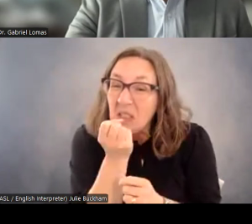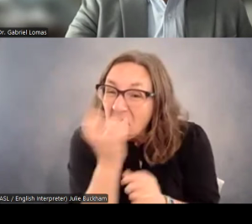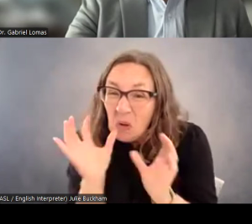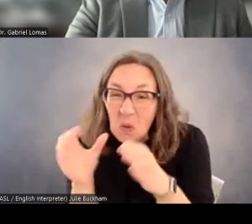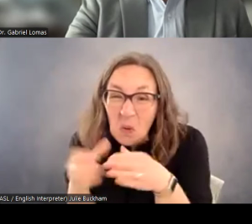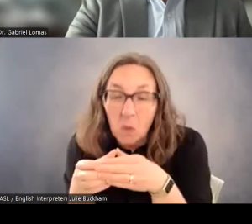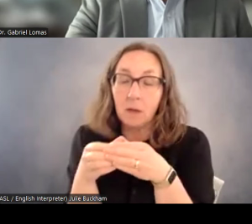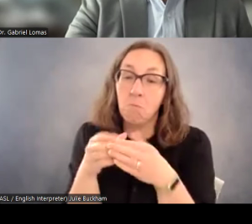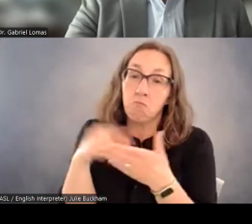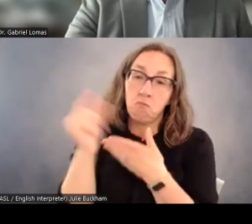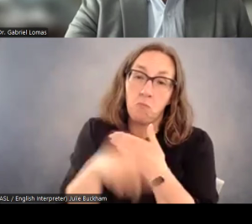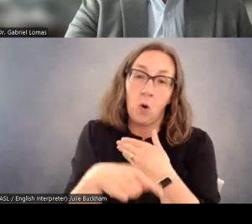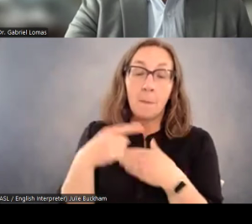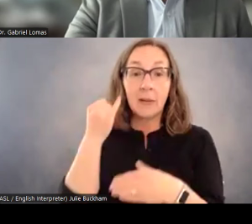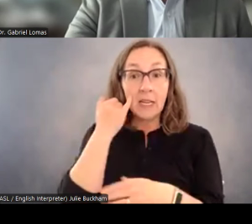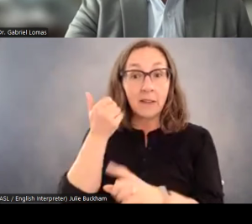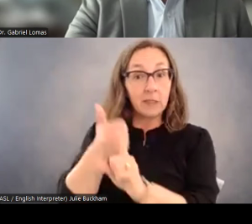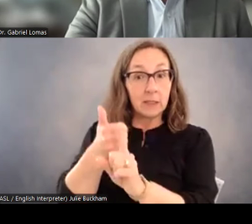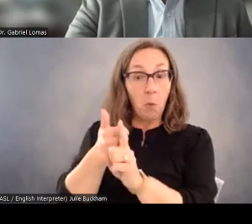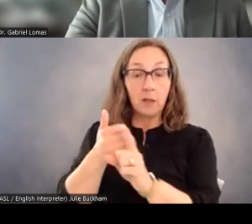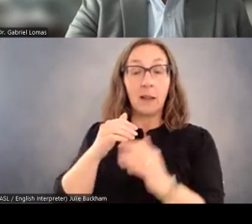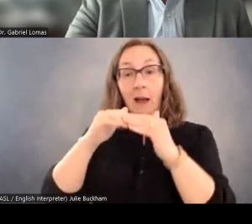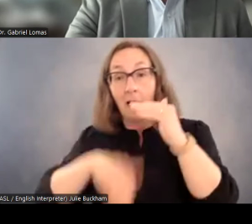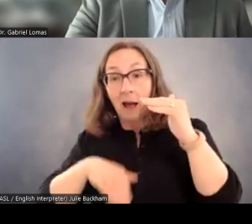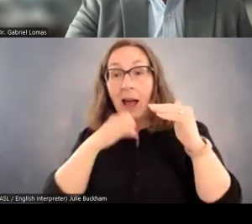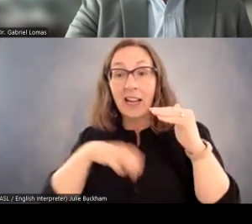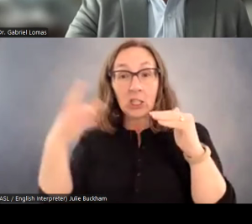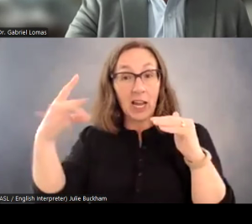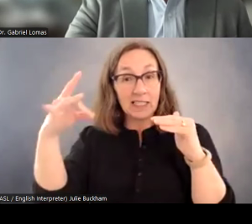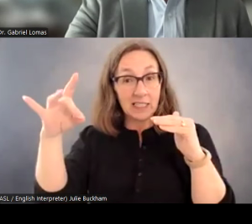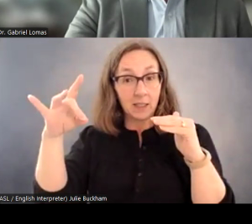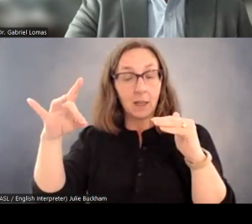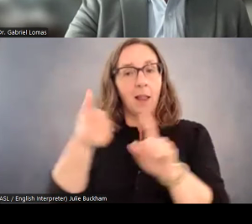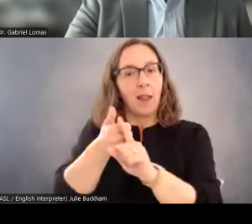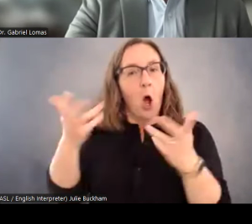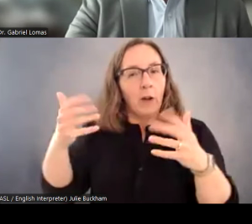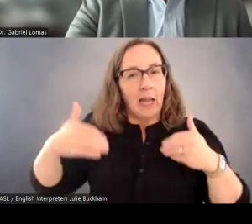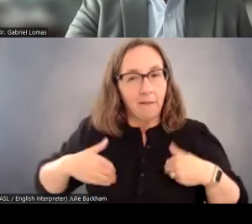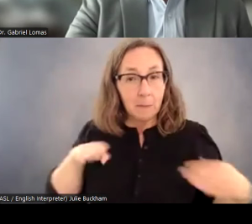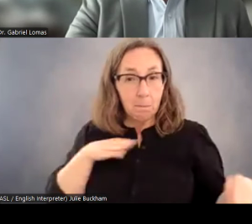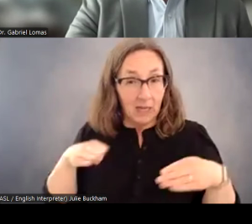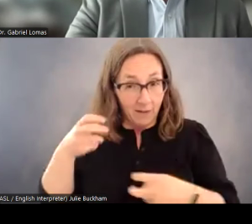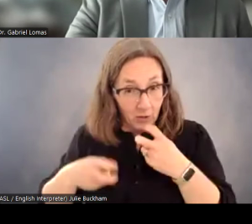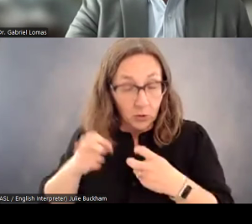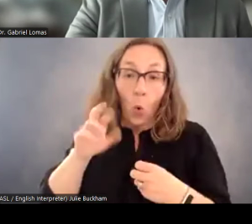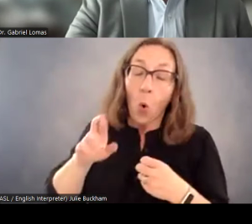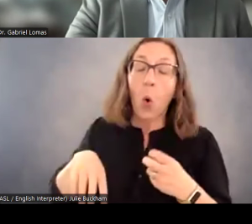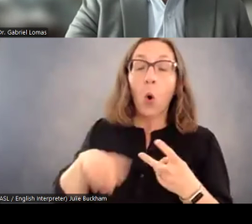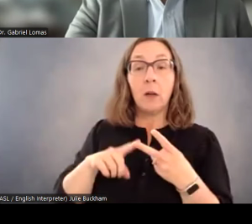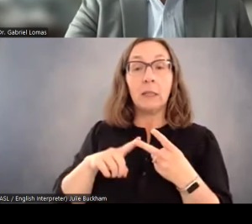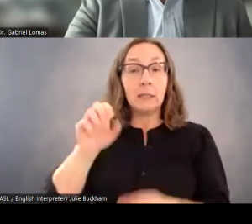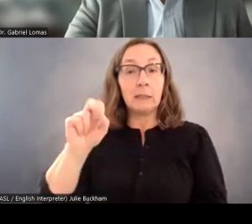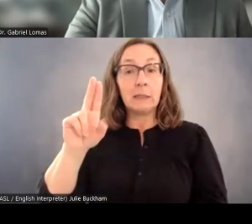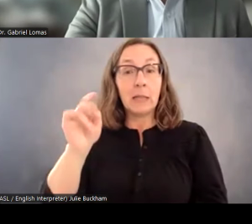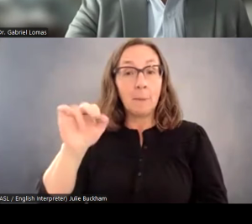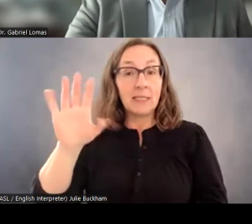an individual who is a minor who has either a substance use issue or a behavioral issue. And the program that she was